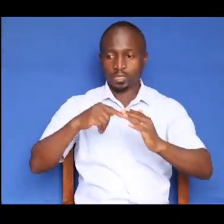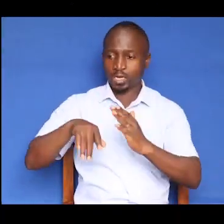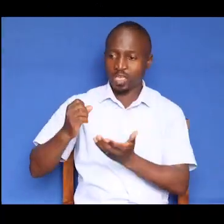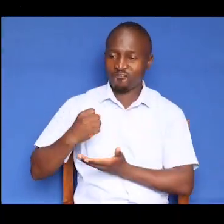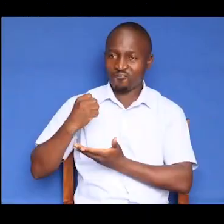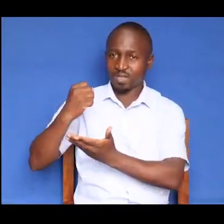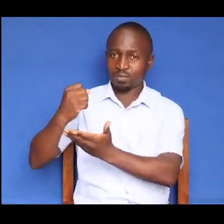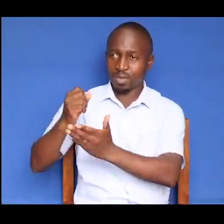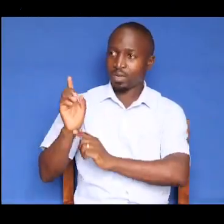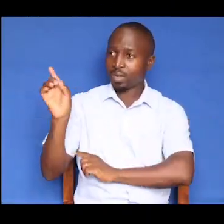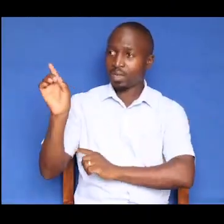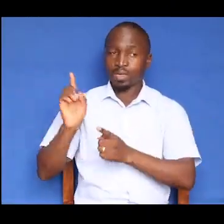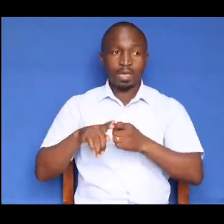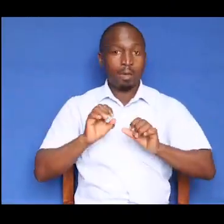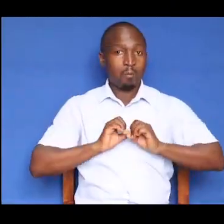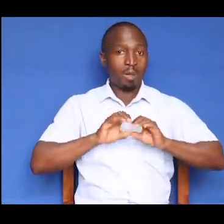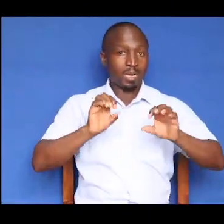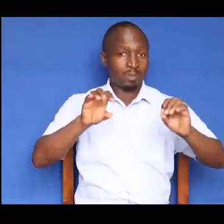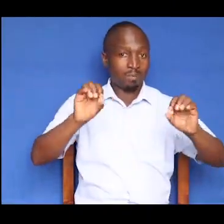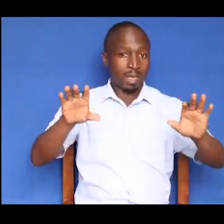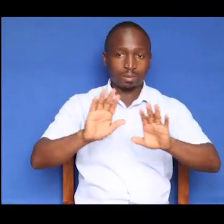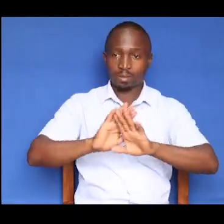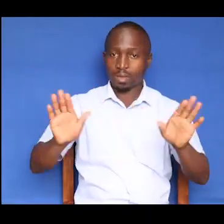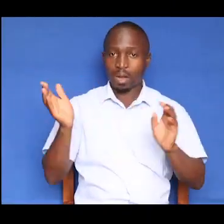multiplier, and we're done here.